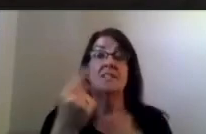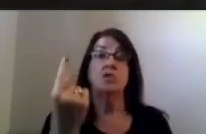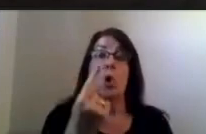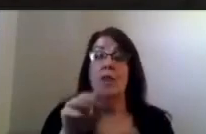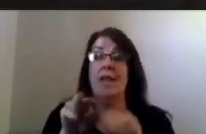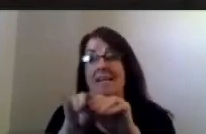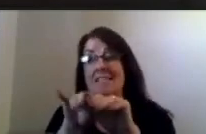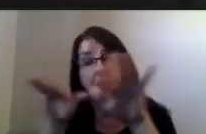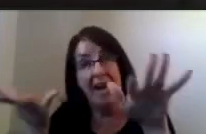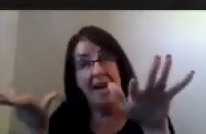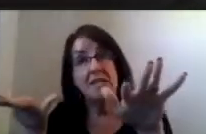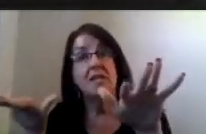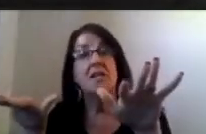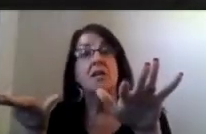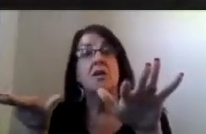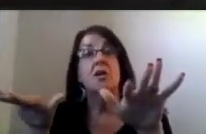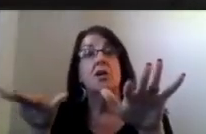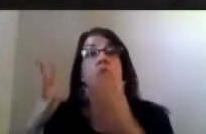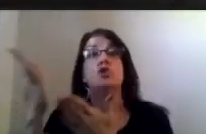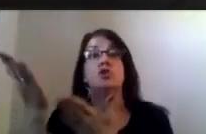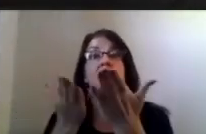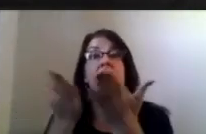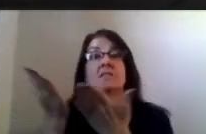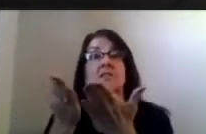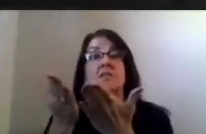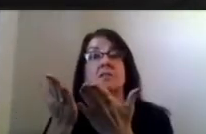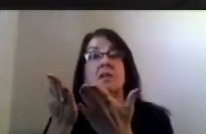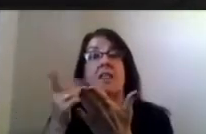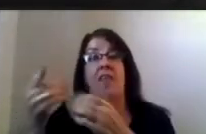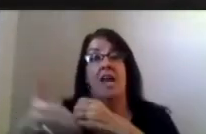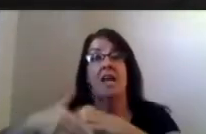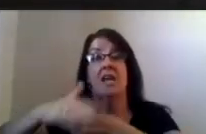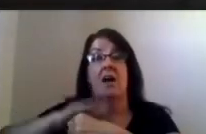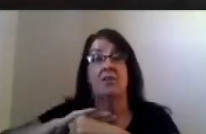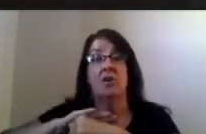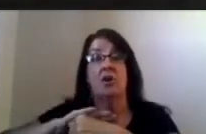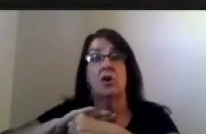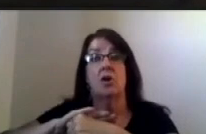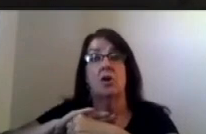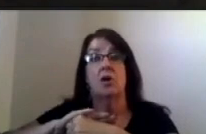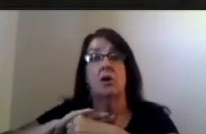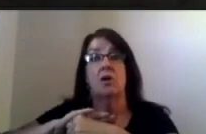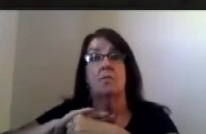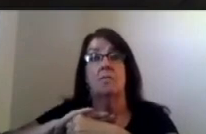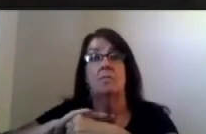expanded the services that they would cover,